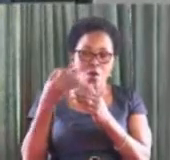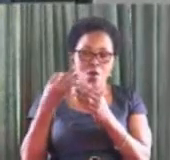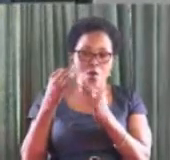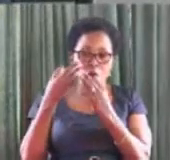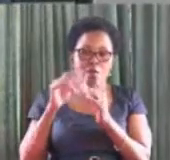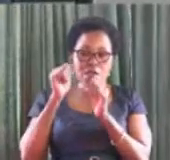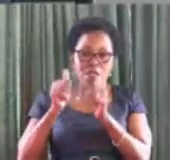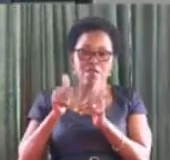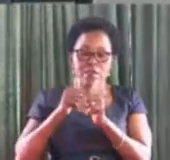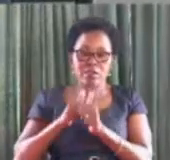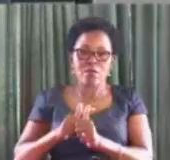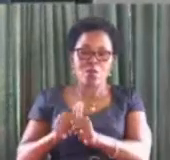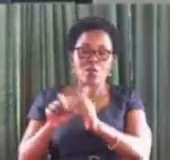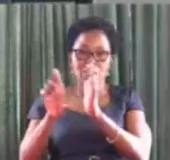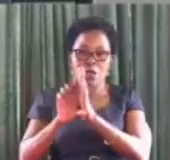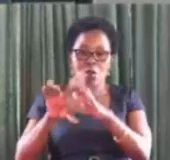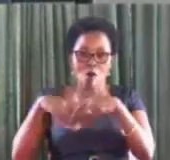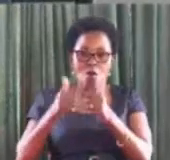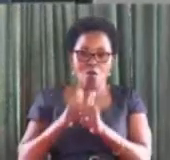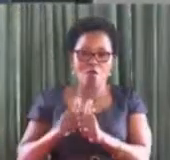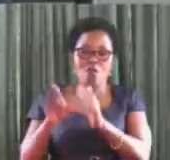else.